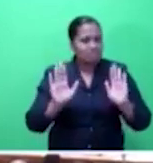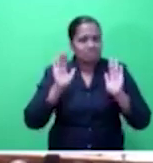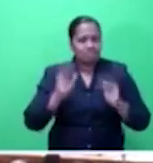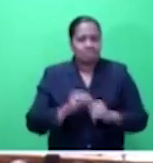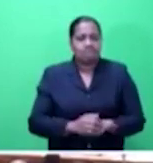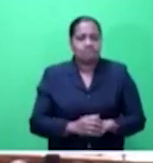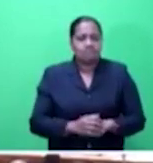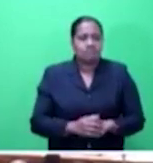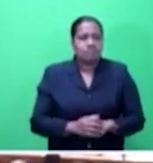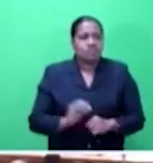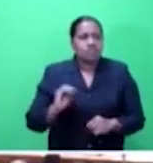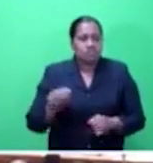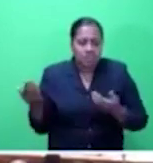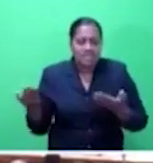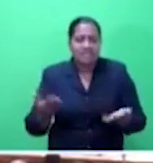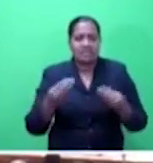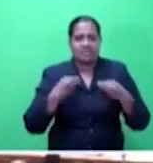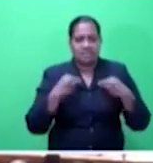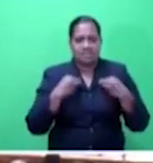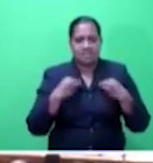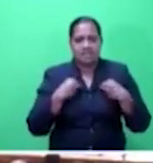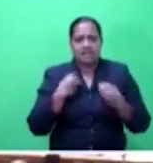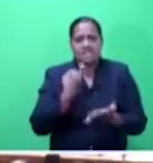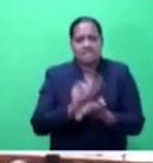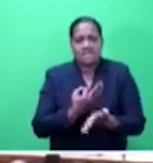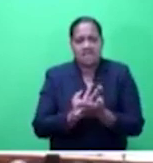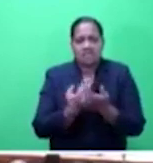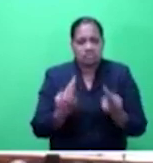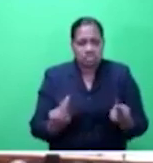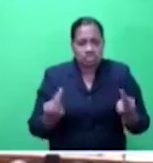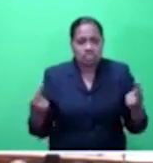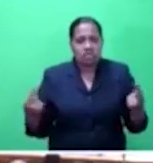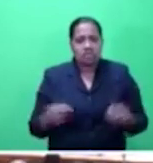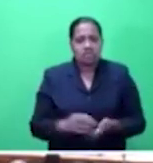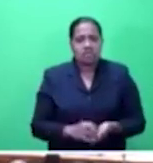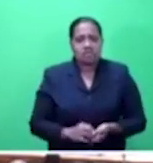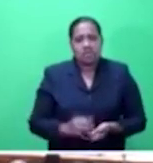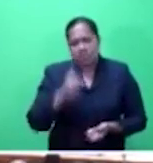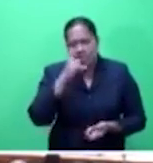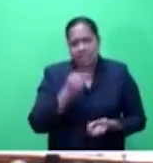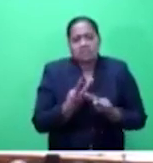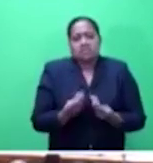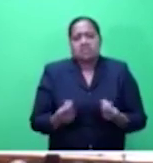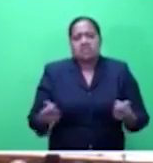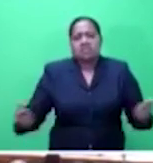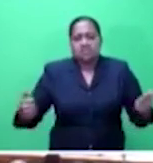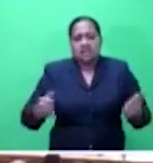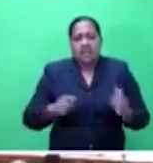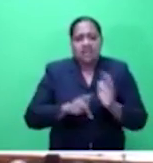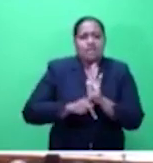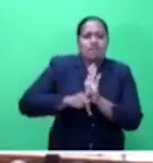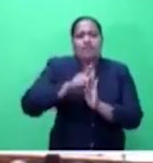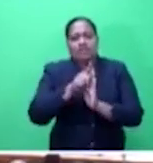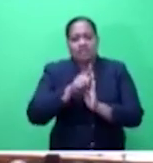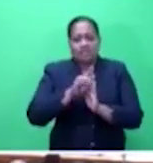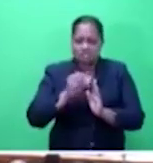borrowing, giving businesses badly needed financial resources to ease the pressure of this pandemic, keep their doors open and keep people